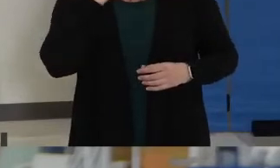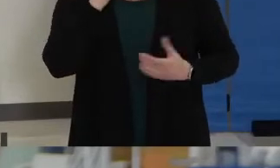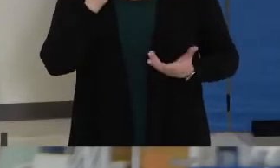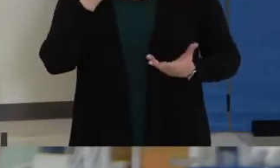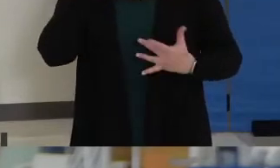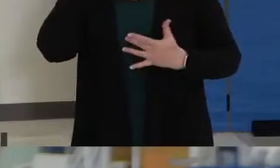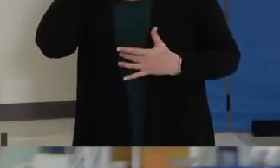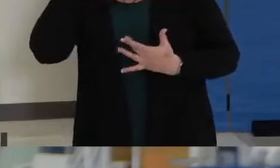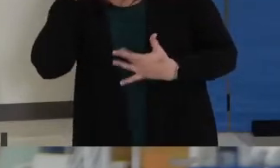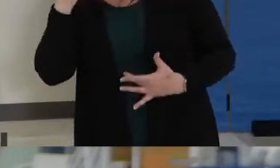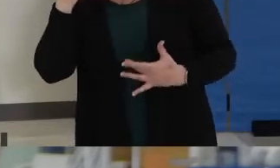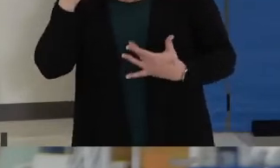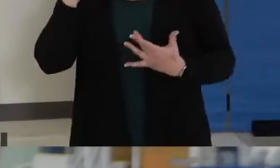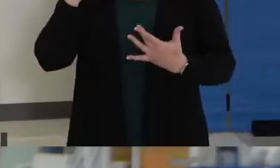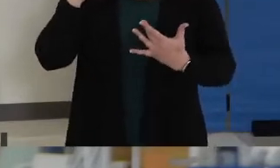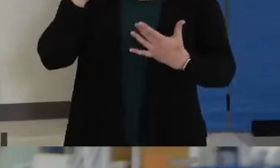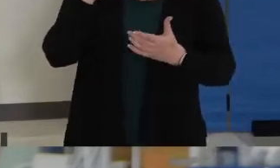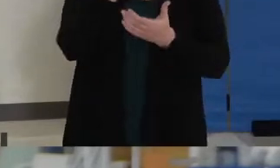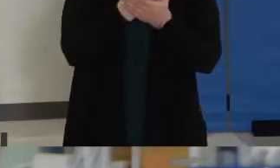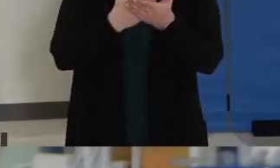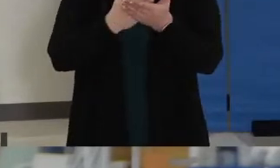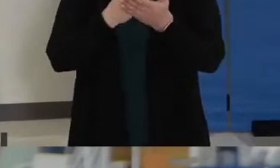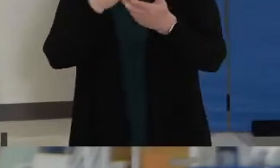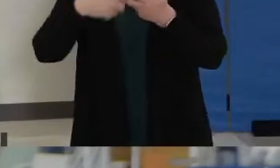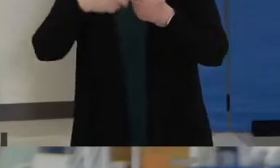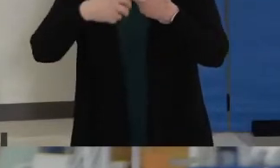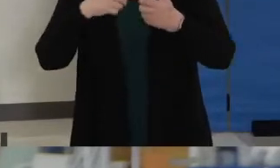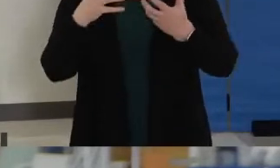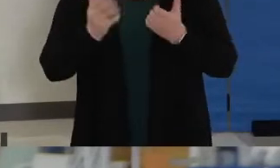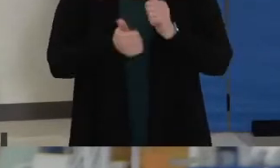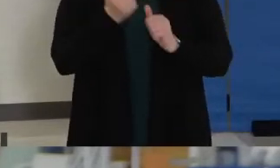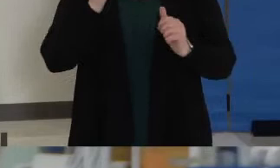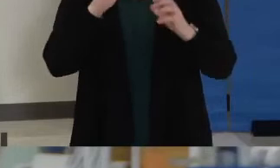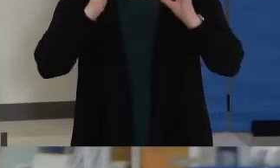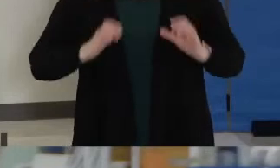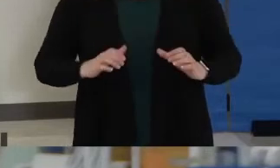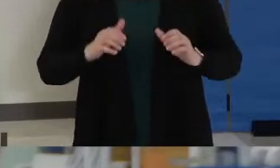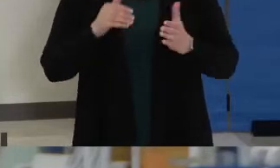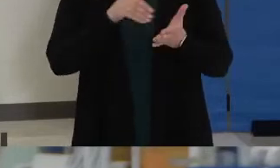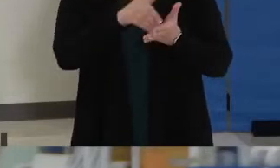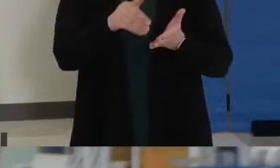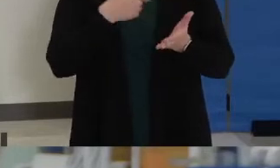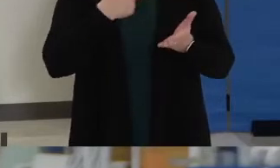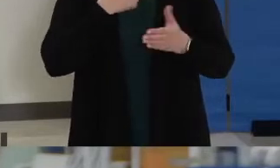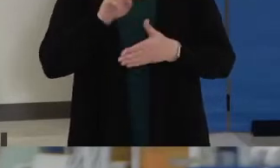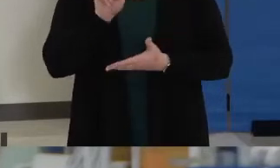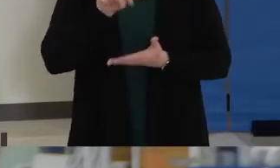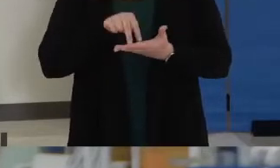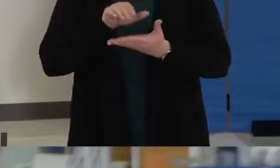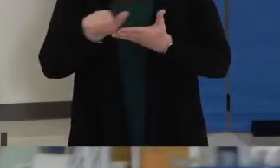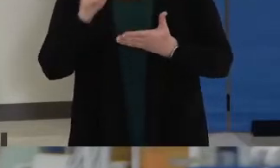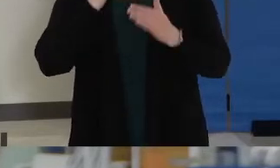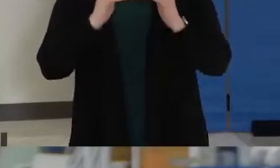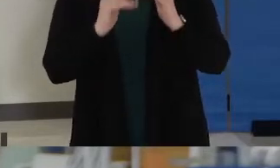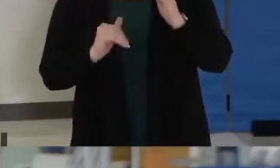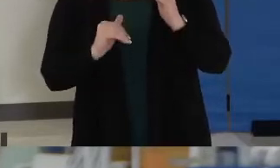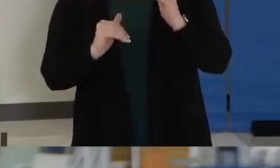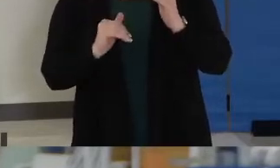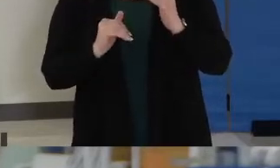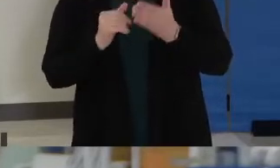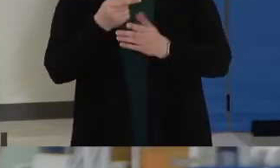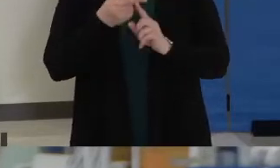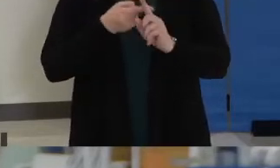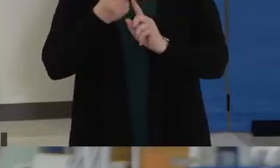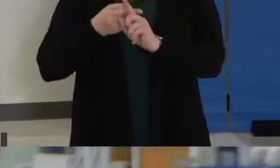sort of mental health issue. Most of our clientele survive off of an income of $2,000 a month or less.